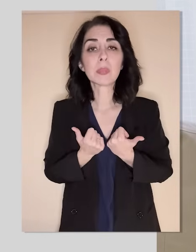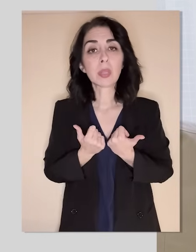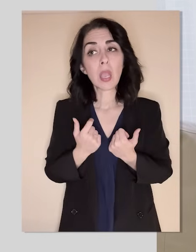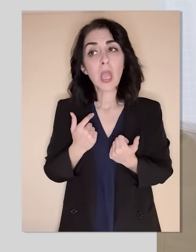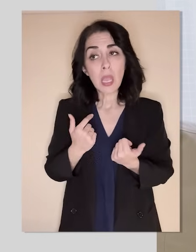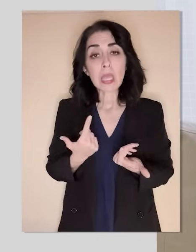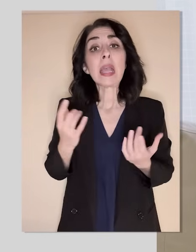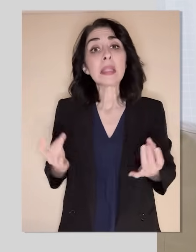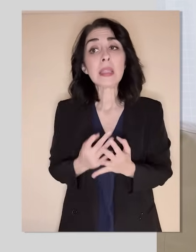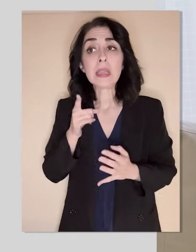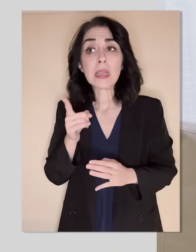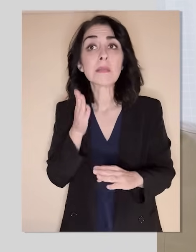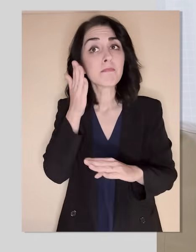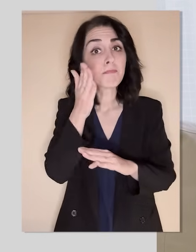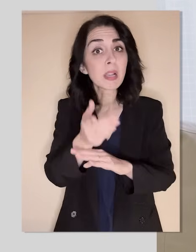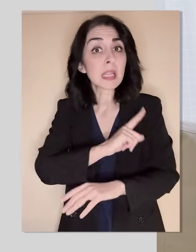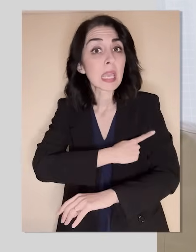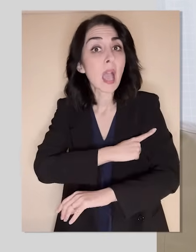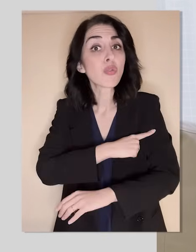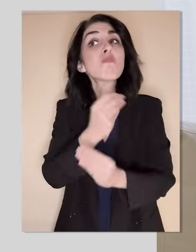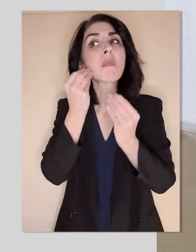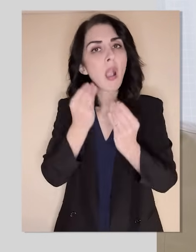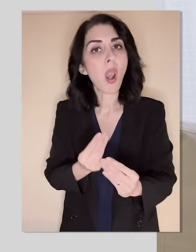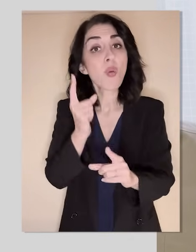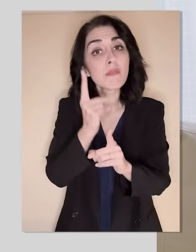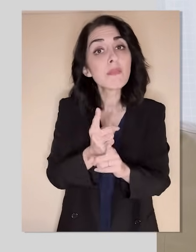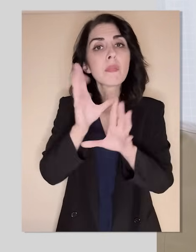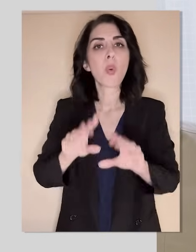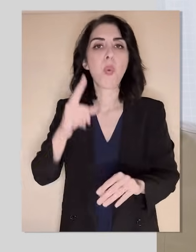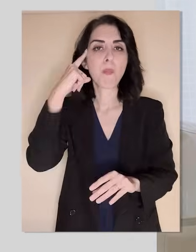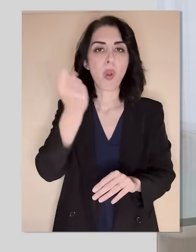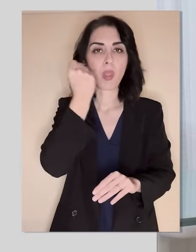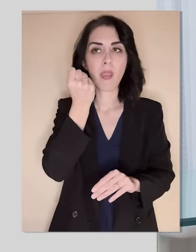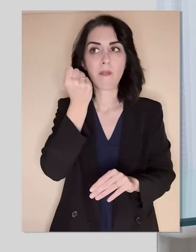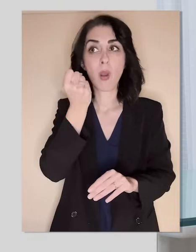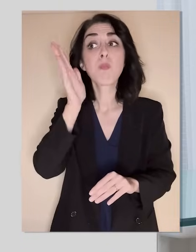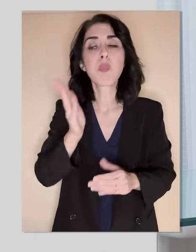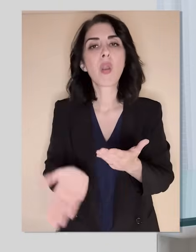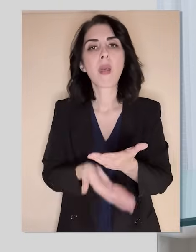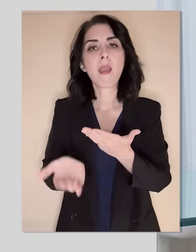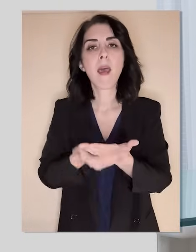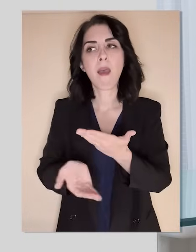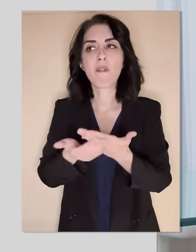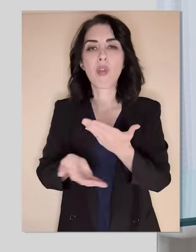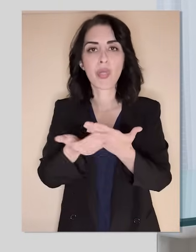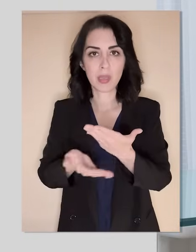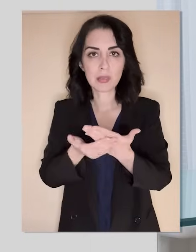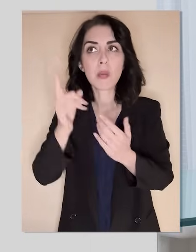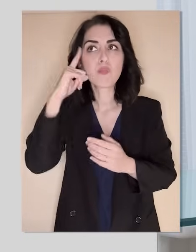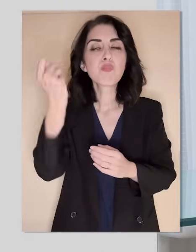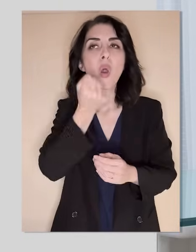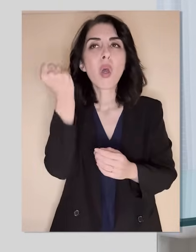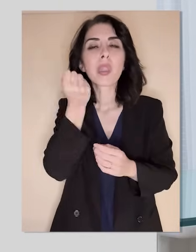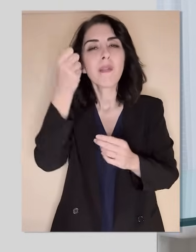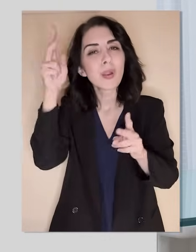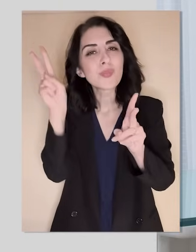about headache, we can block your headaches acutely when they happen, and we can prevent your headaches or cut them way